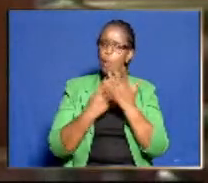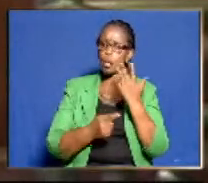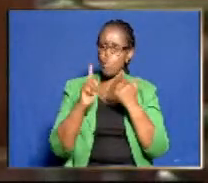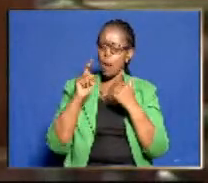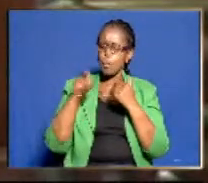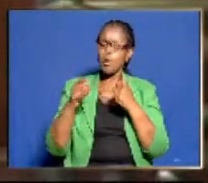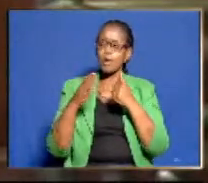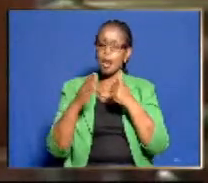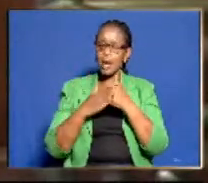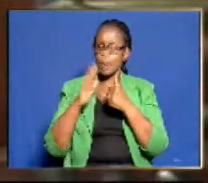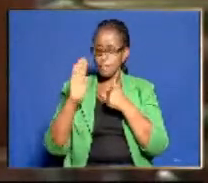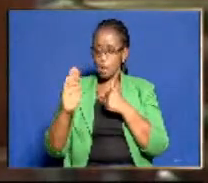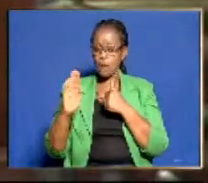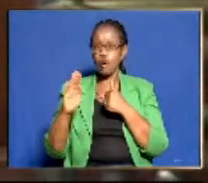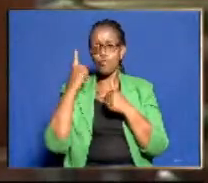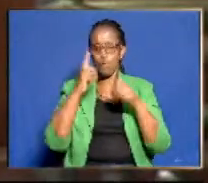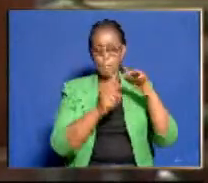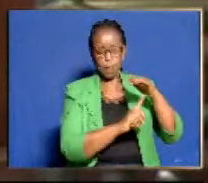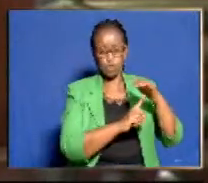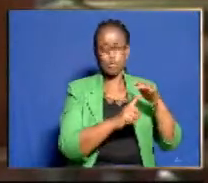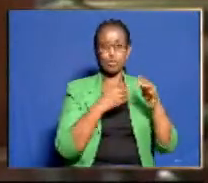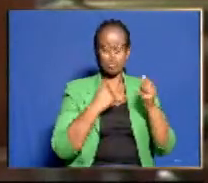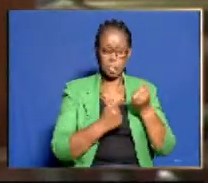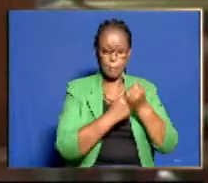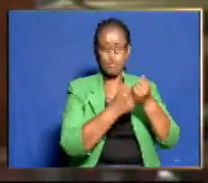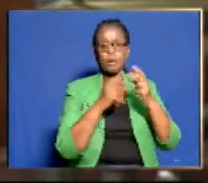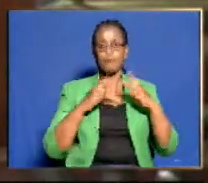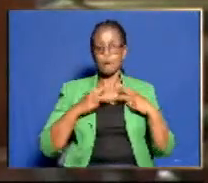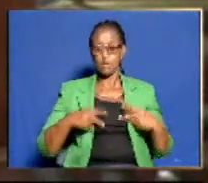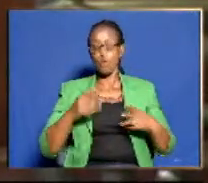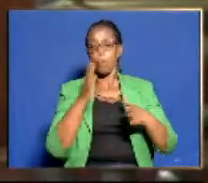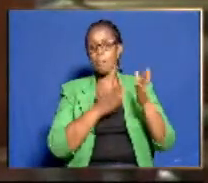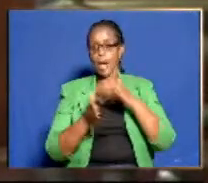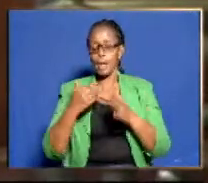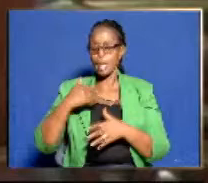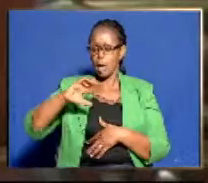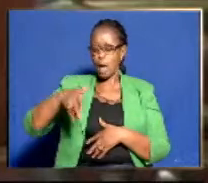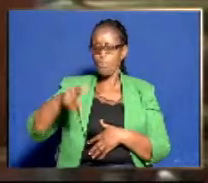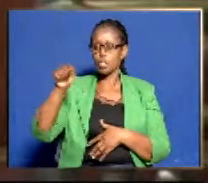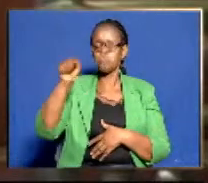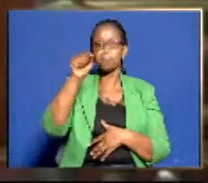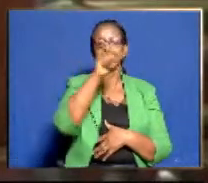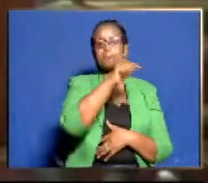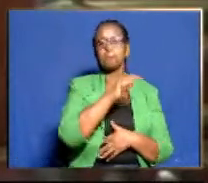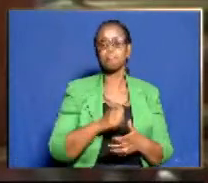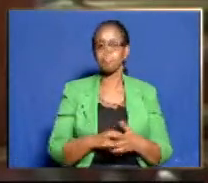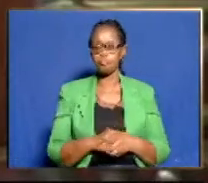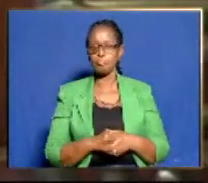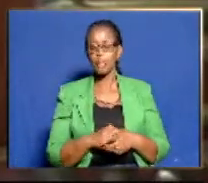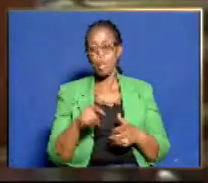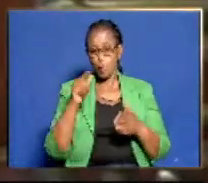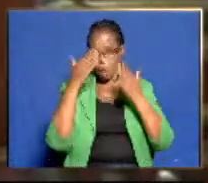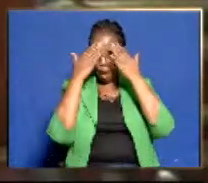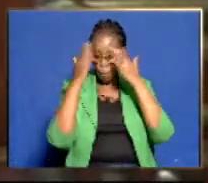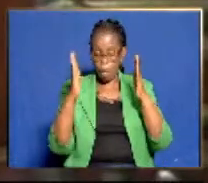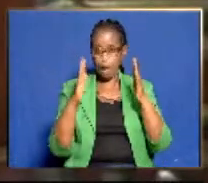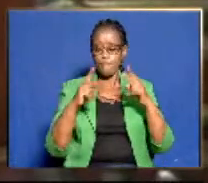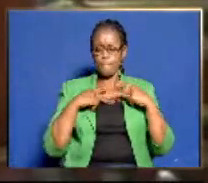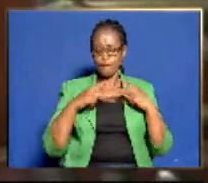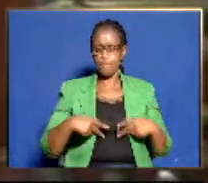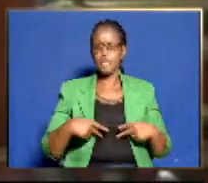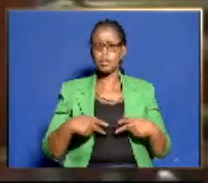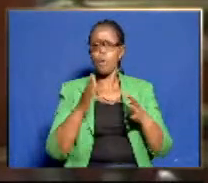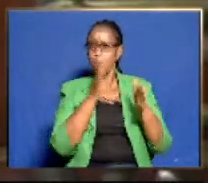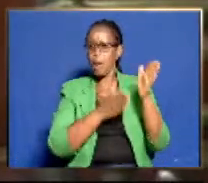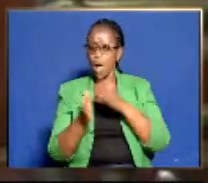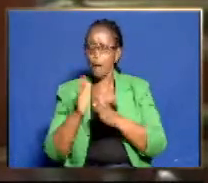physical planning within the counties, Mr. Speaker, to support physical planning within our counties. And we are aware that physical planning is very important. What has